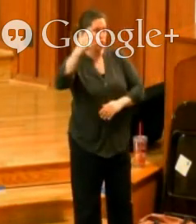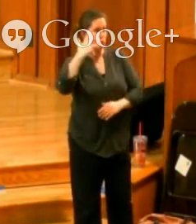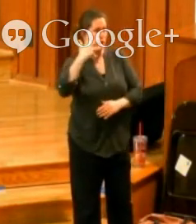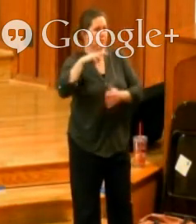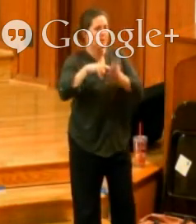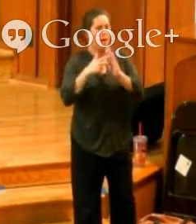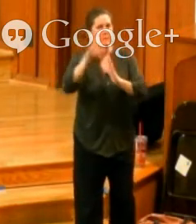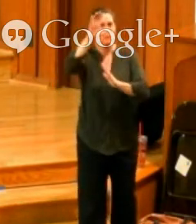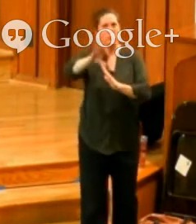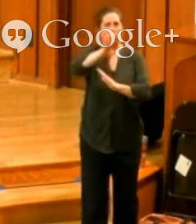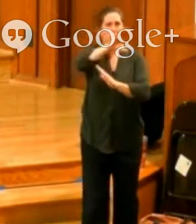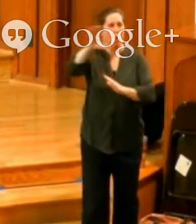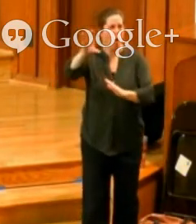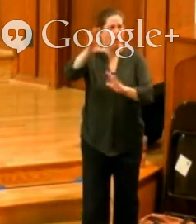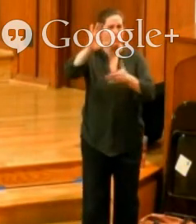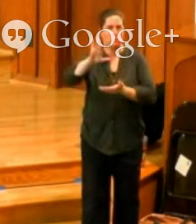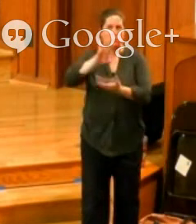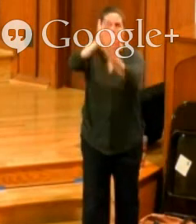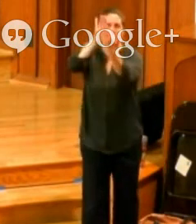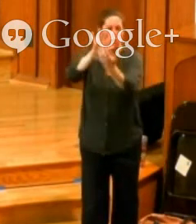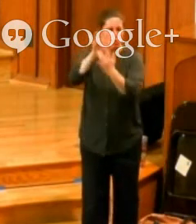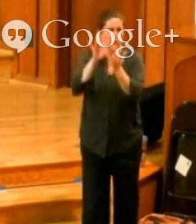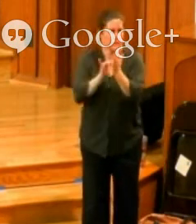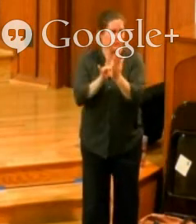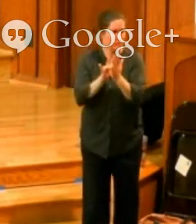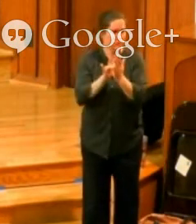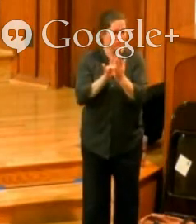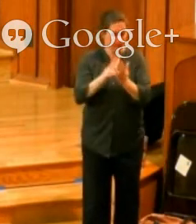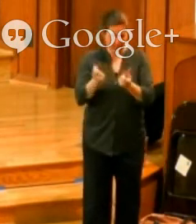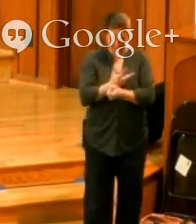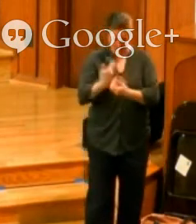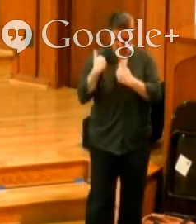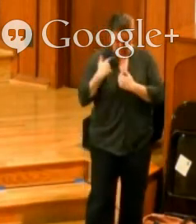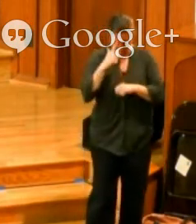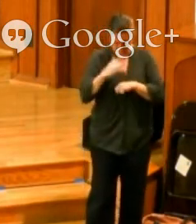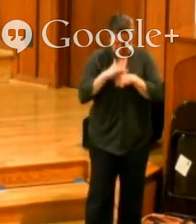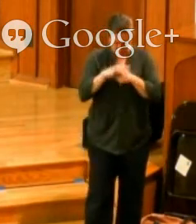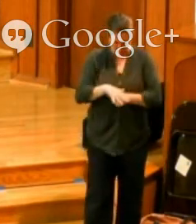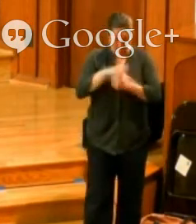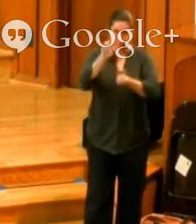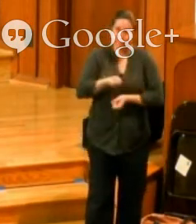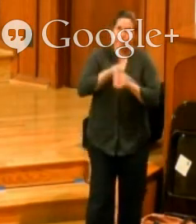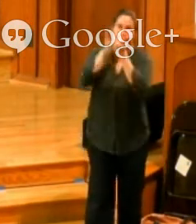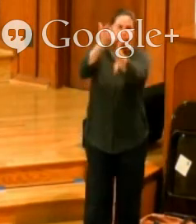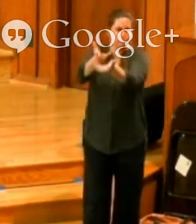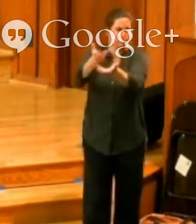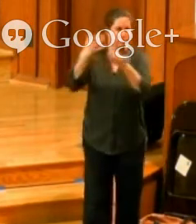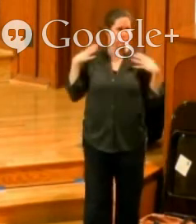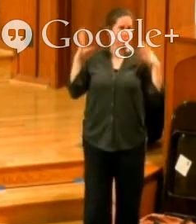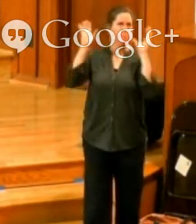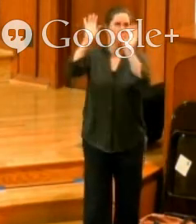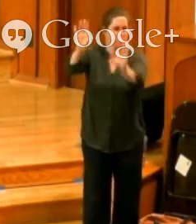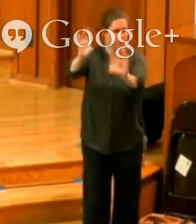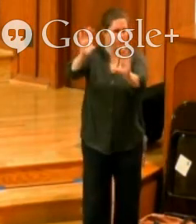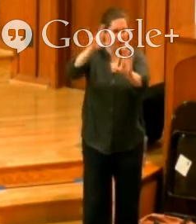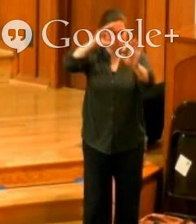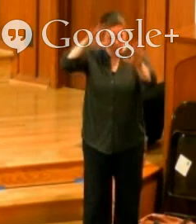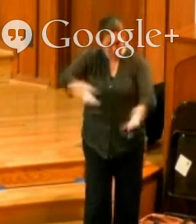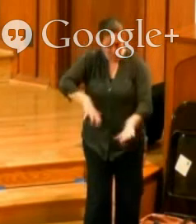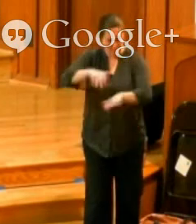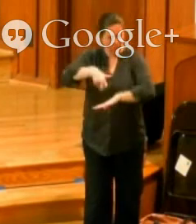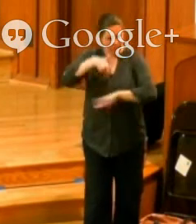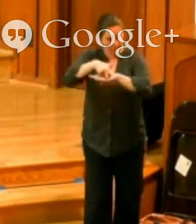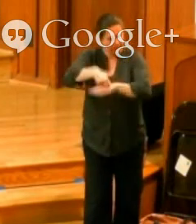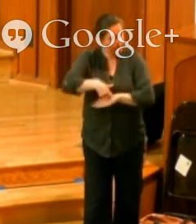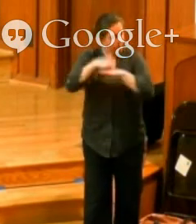To be under grace means we come to Jesus and we bring our burdens to him. When we come to Jesus and we throw ourselves at his feet, do you know what he